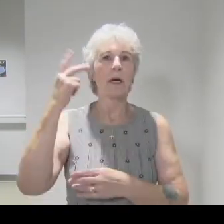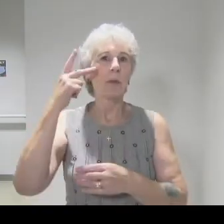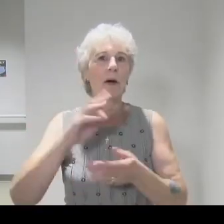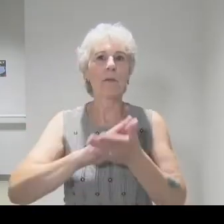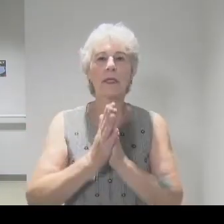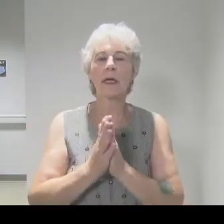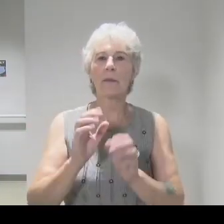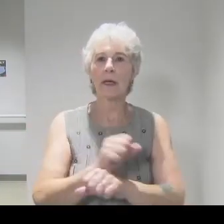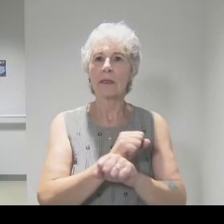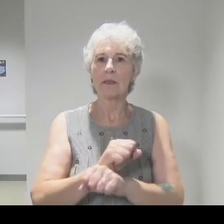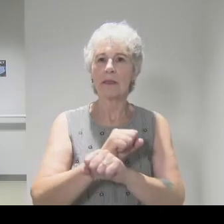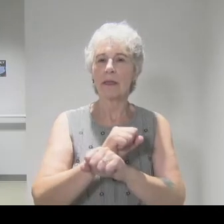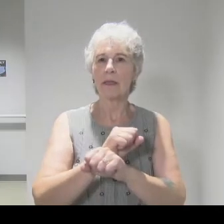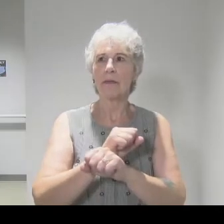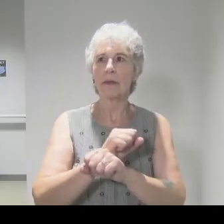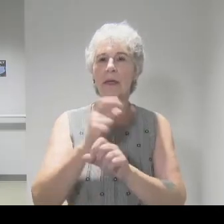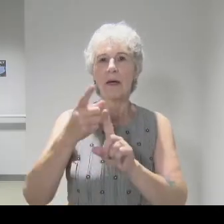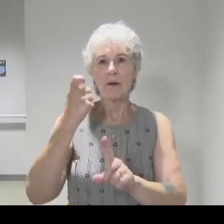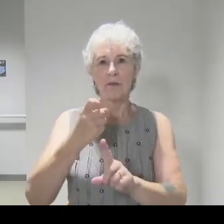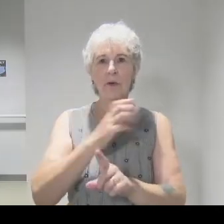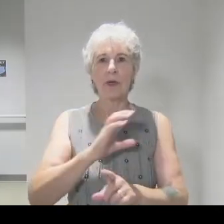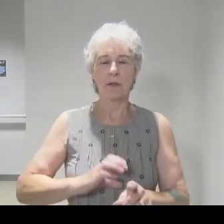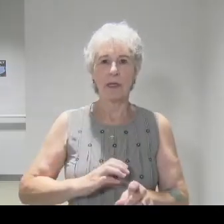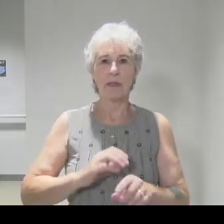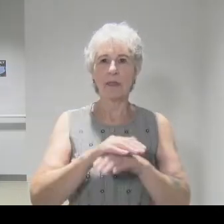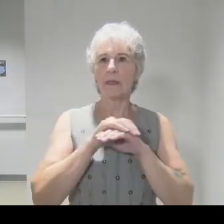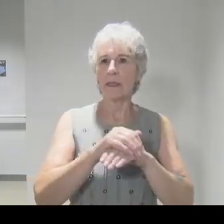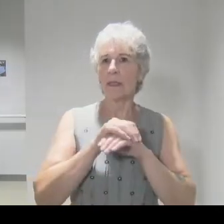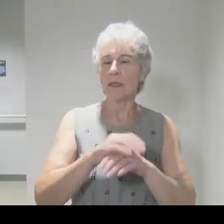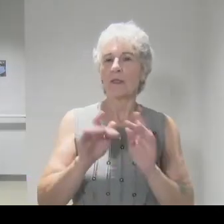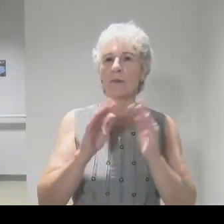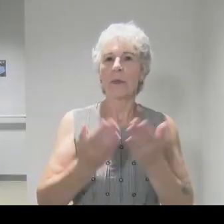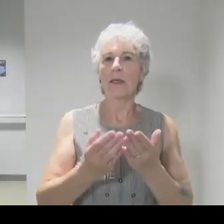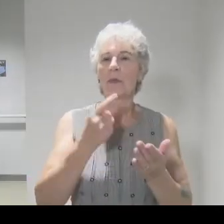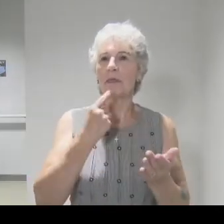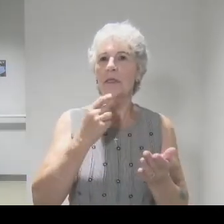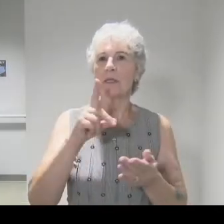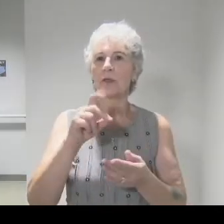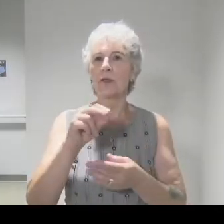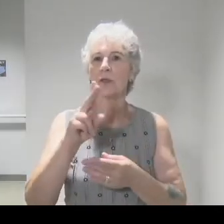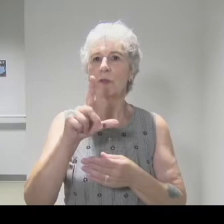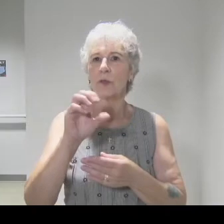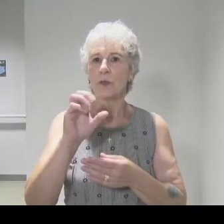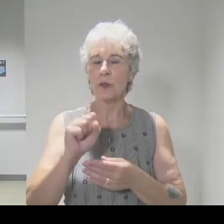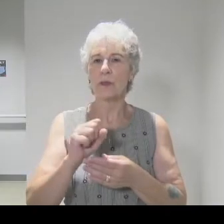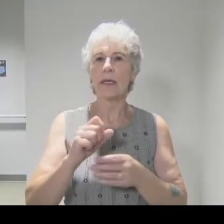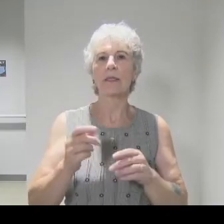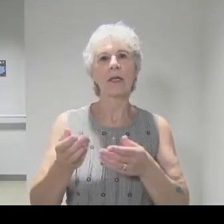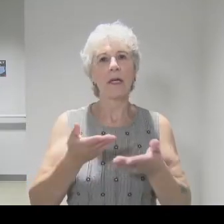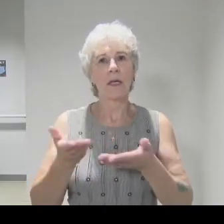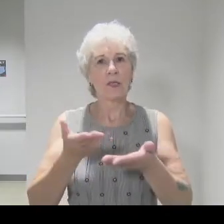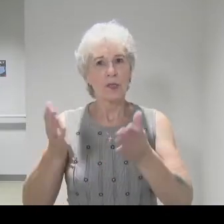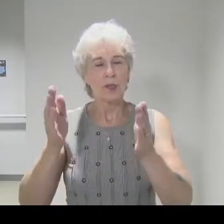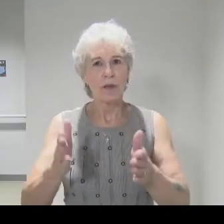a slave of Christ. The English Standard Version renders the Greek word doulos as servant, but the